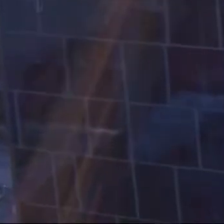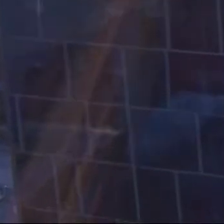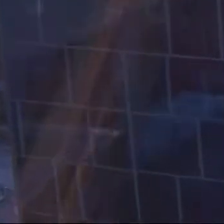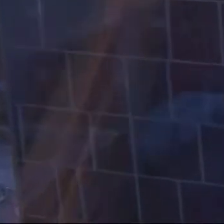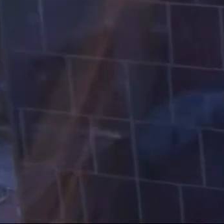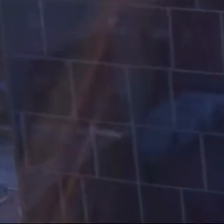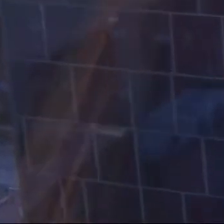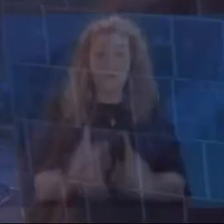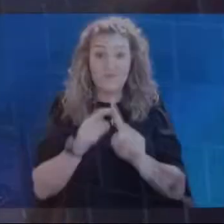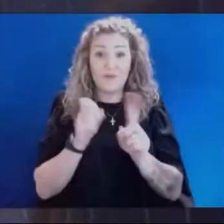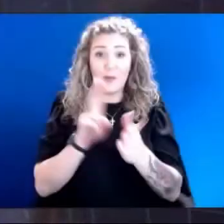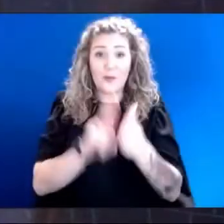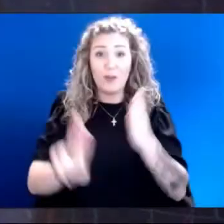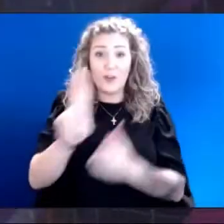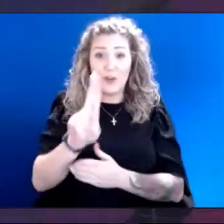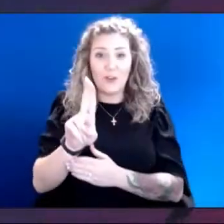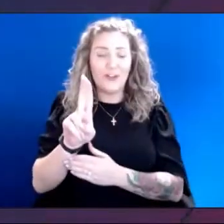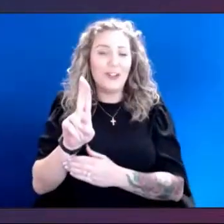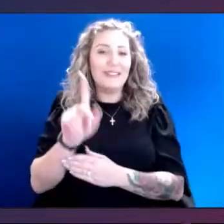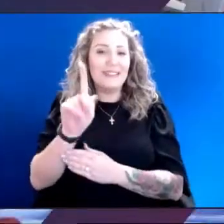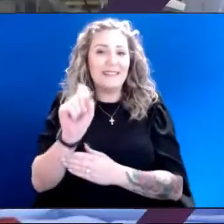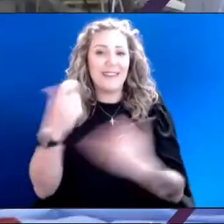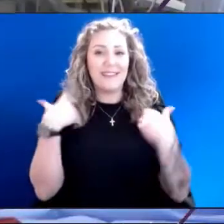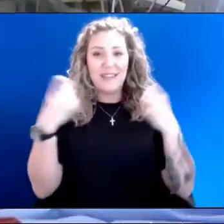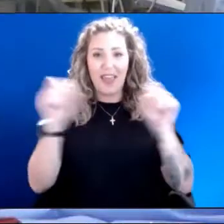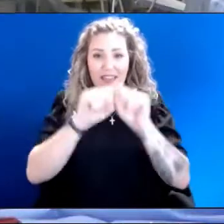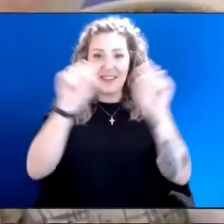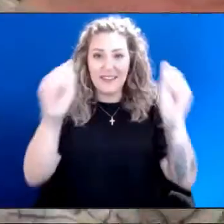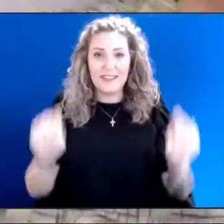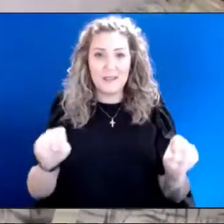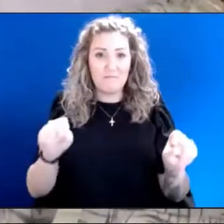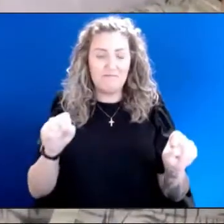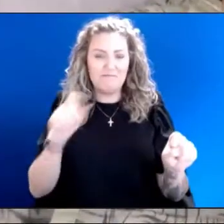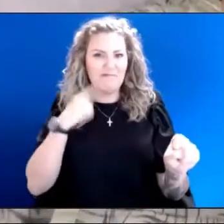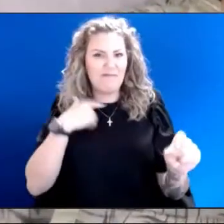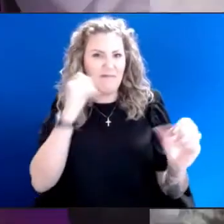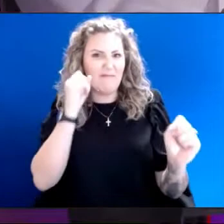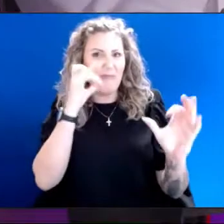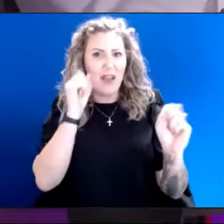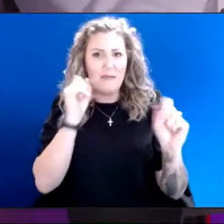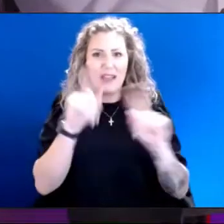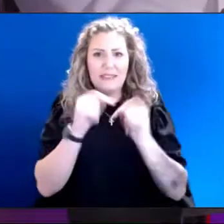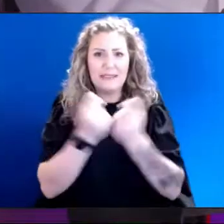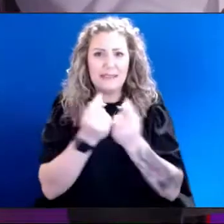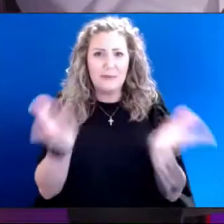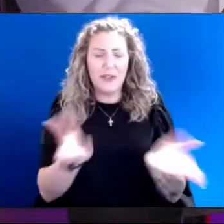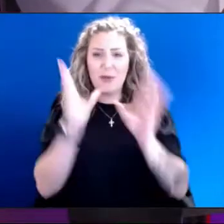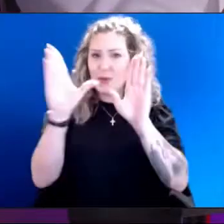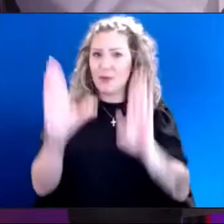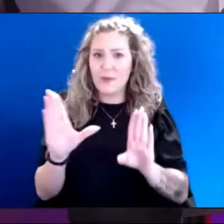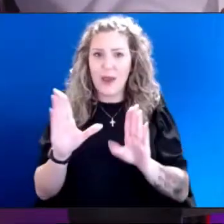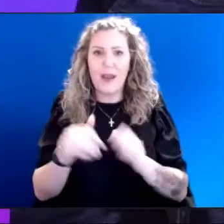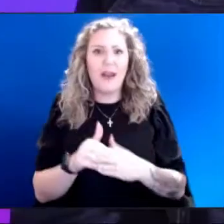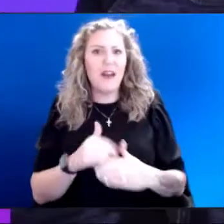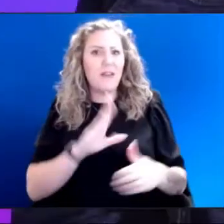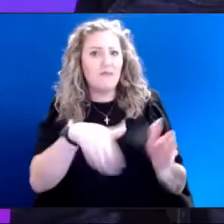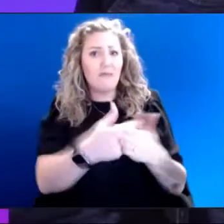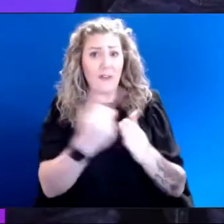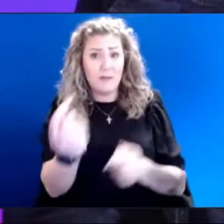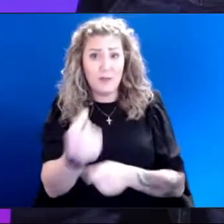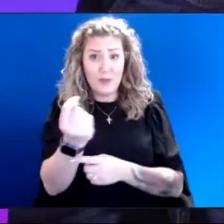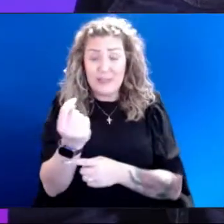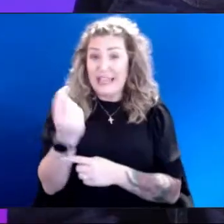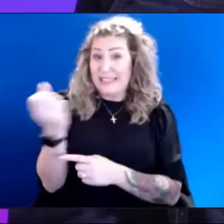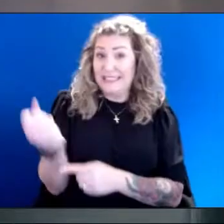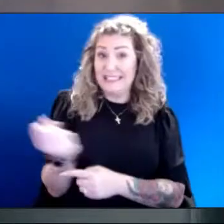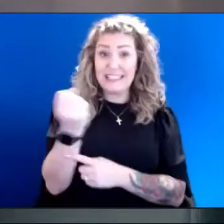from the University of Kansas Health System. I am amazed. The team here is great. I came on a Tuesday, and then by Saturday I